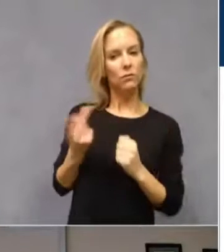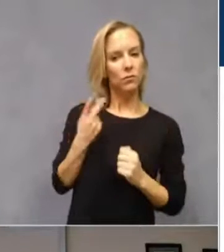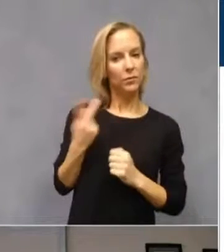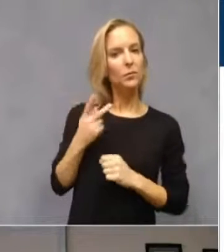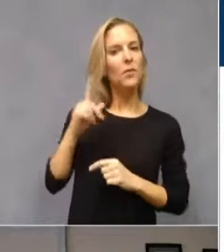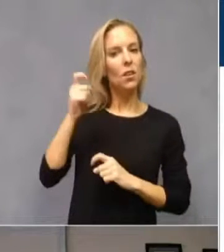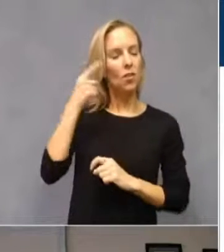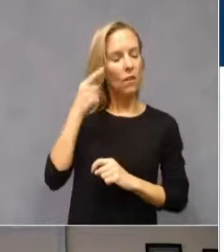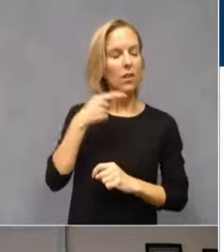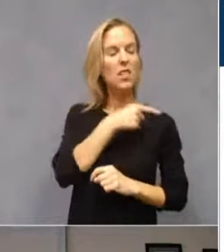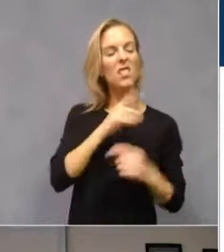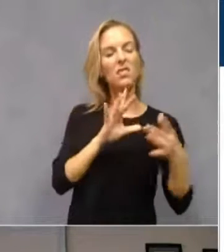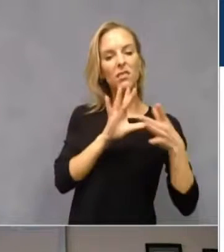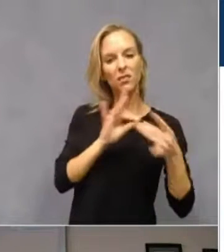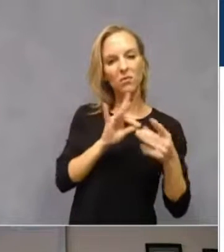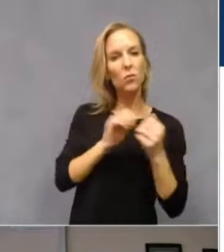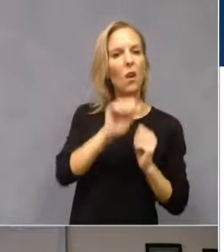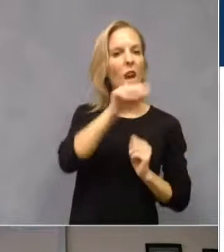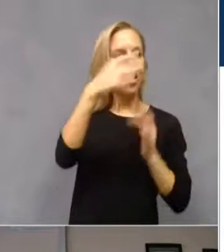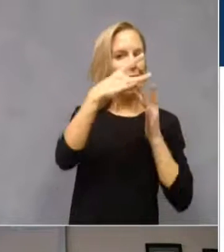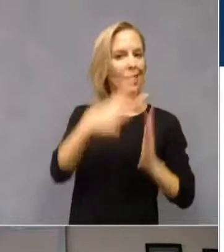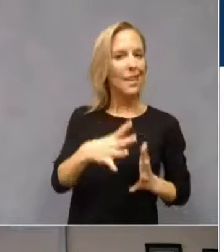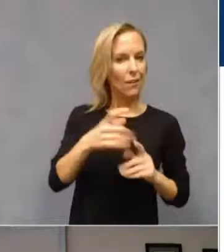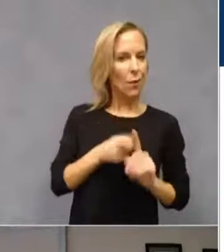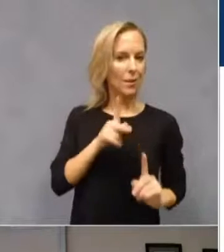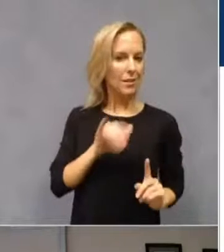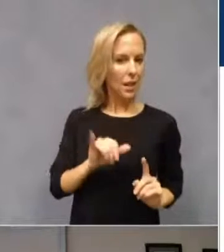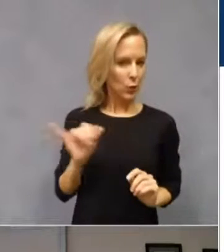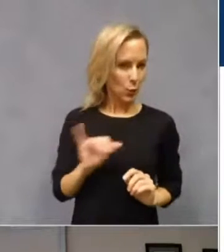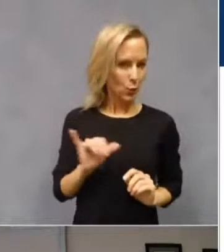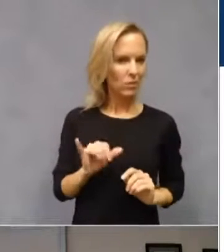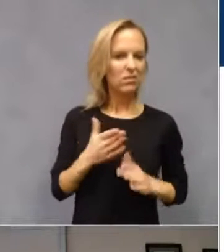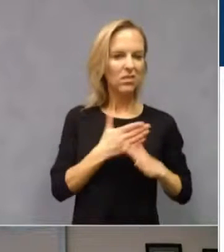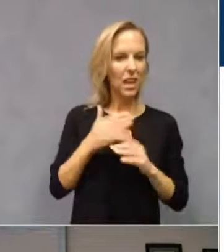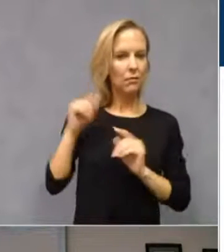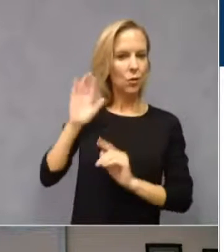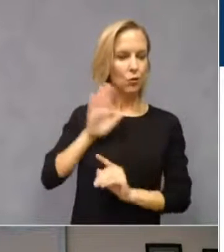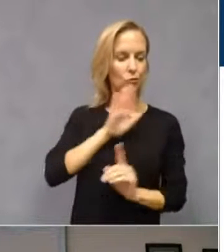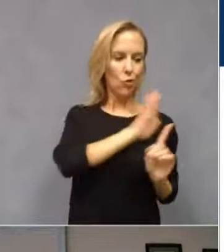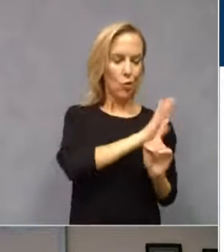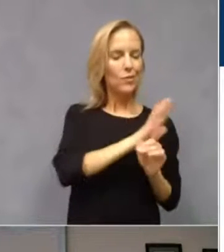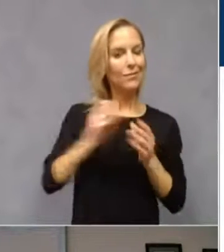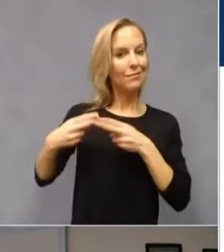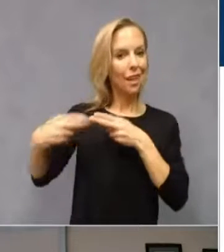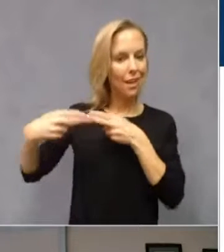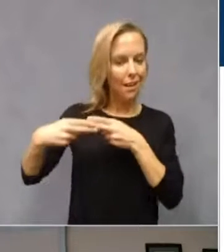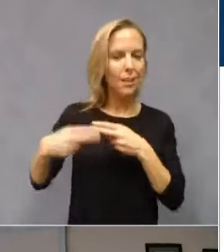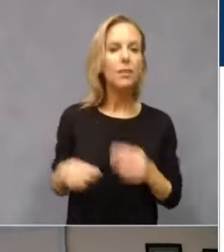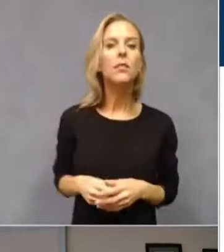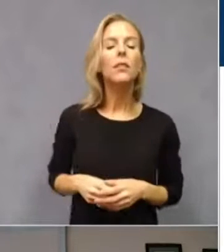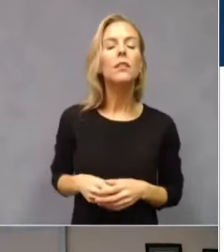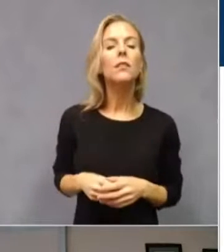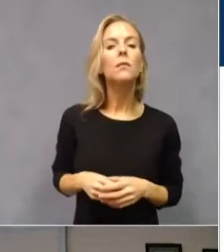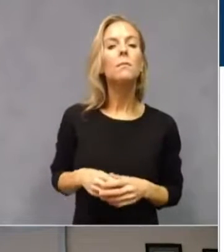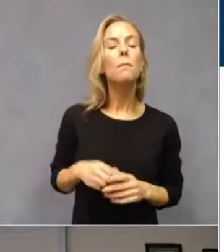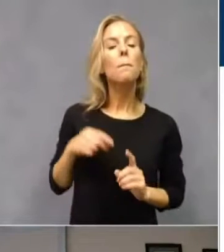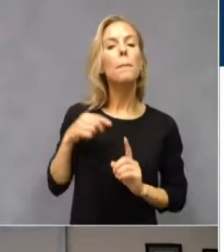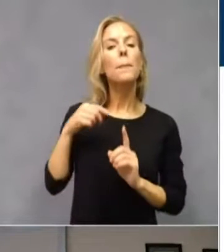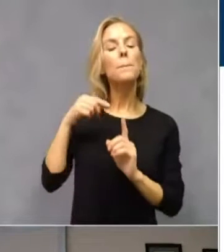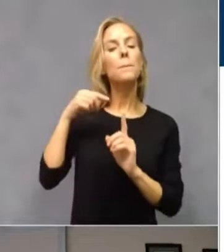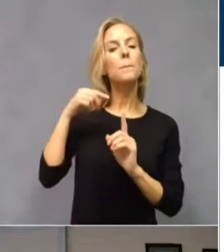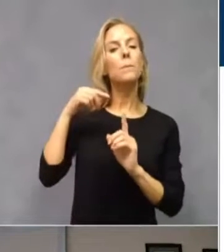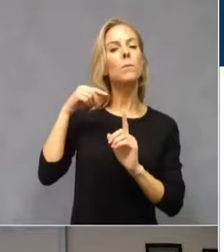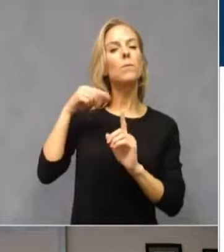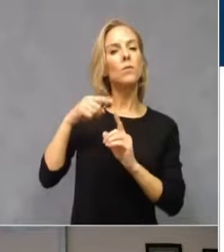with other leaders from Kentucky and shared this. So the observations she made were that the